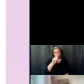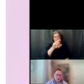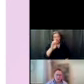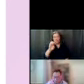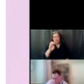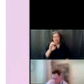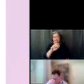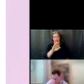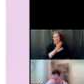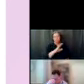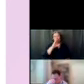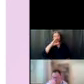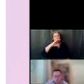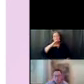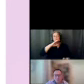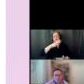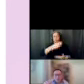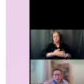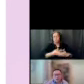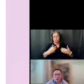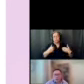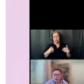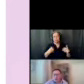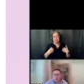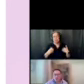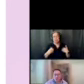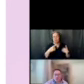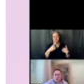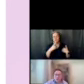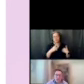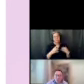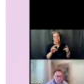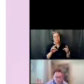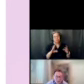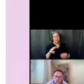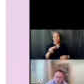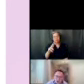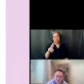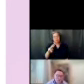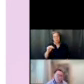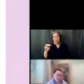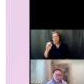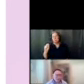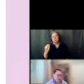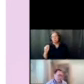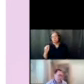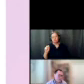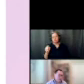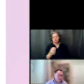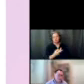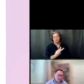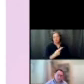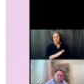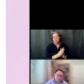muscular dystrophy, a progressive muscular dystrophy. And so he stopped me in the hallway one day, just said hi, and we became